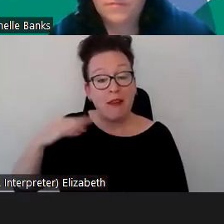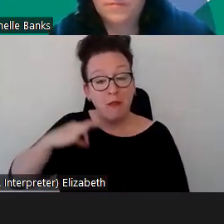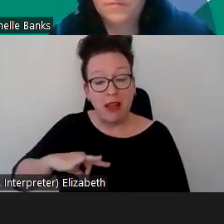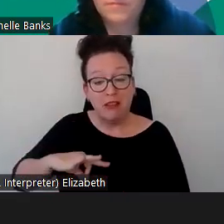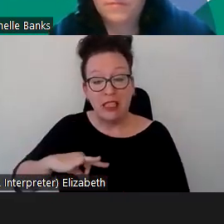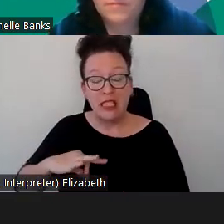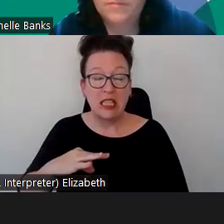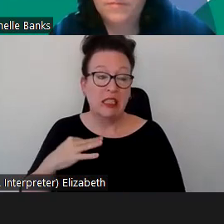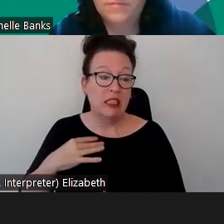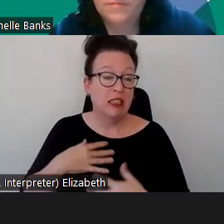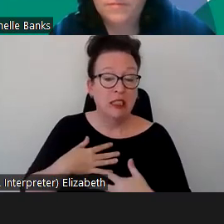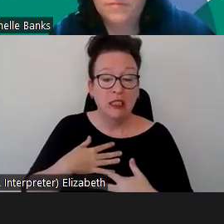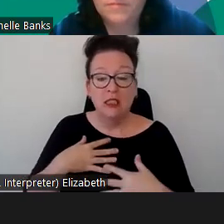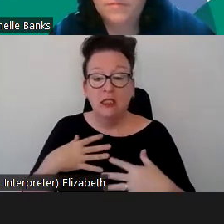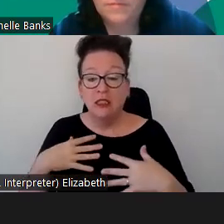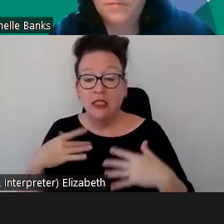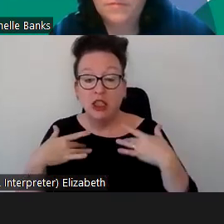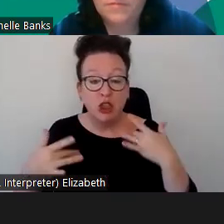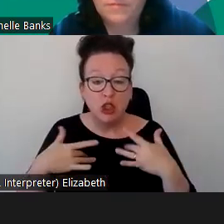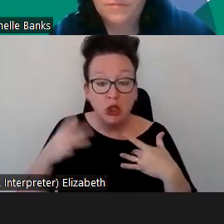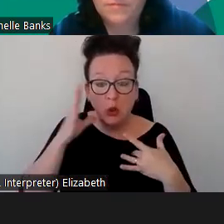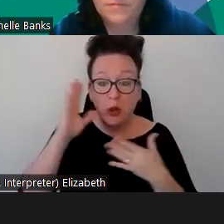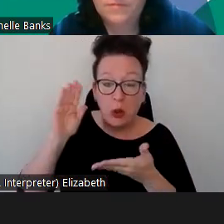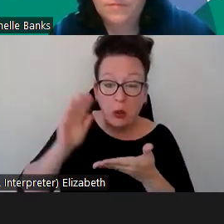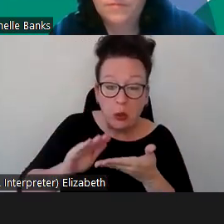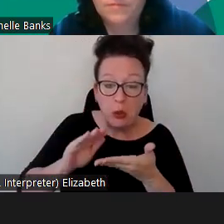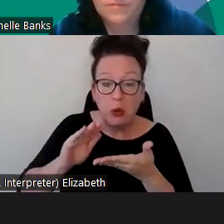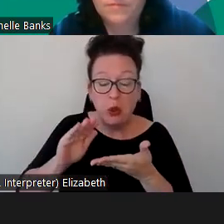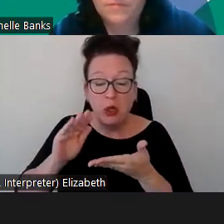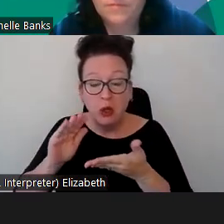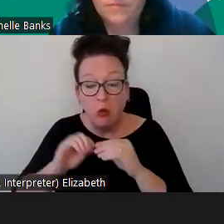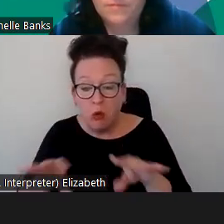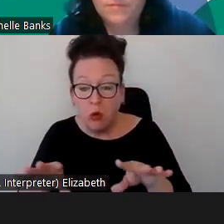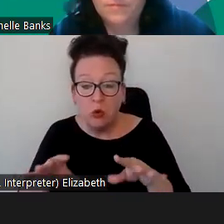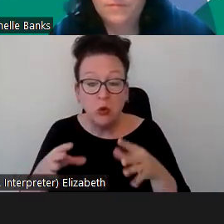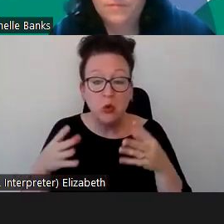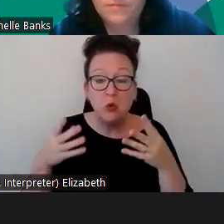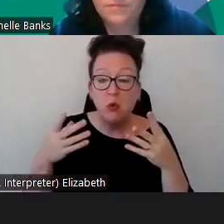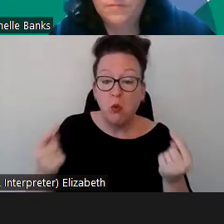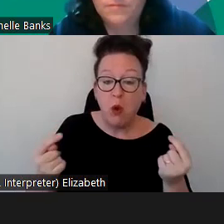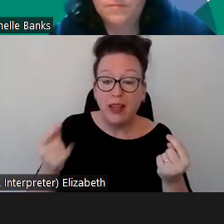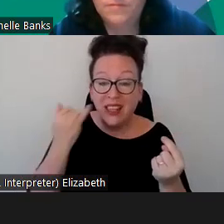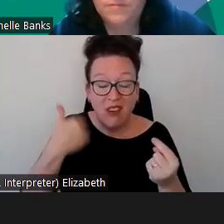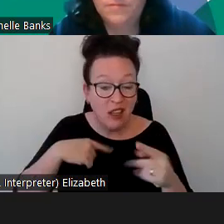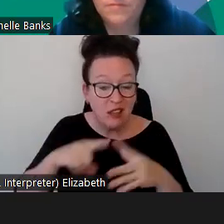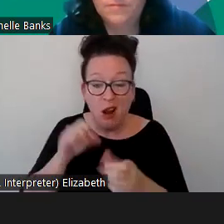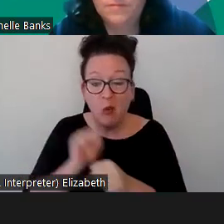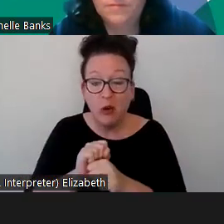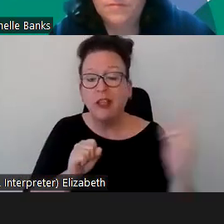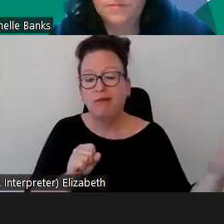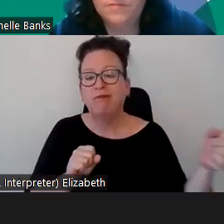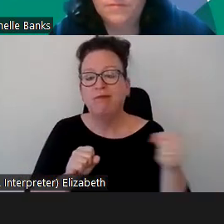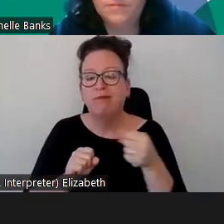they'll lose them or if how much they'll go down if they start working, I'll bring in